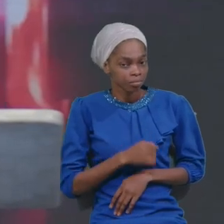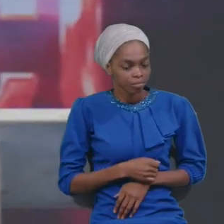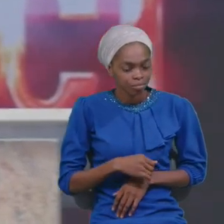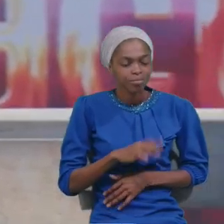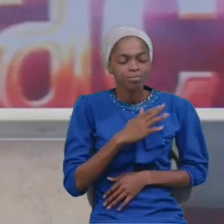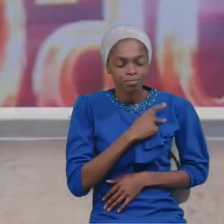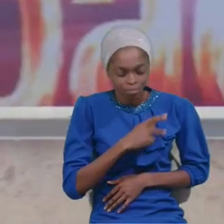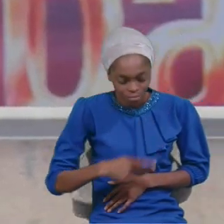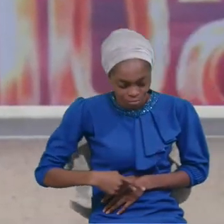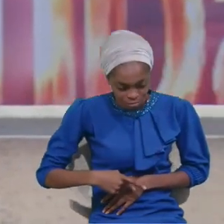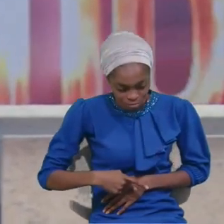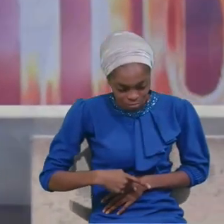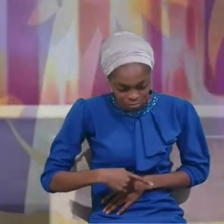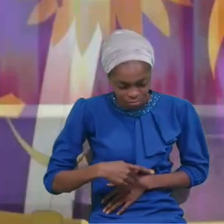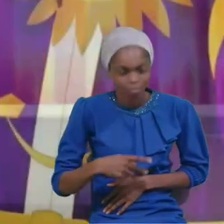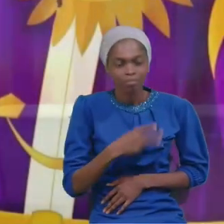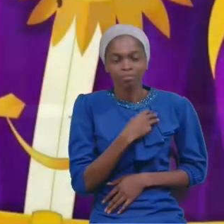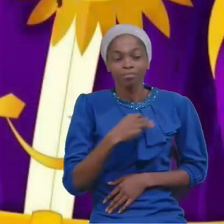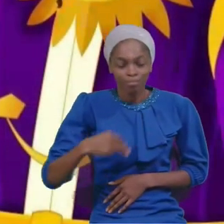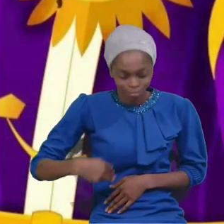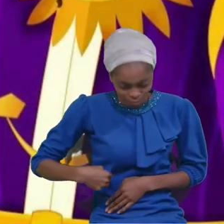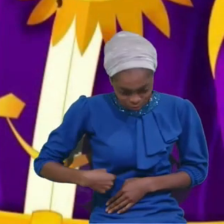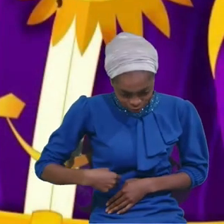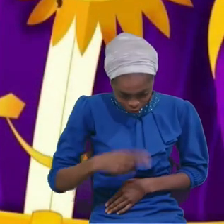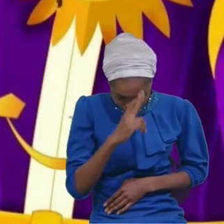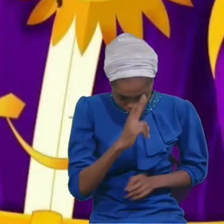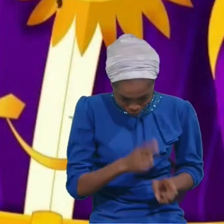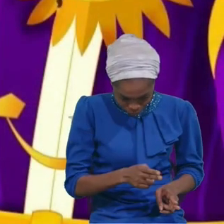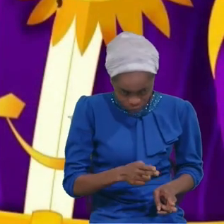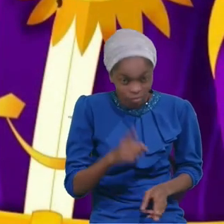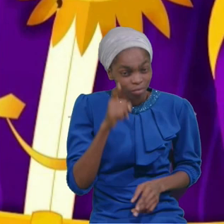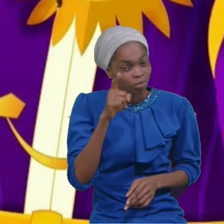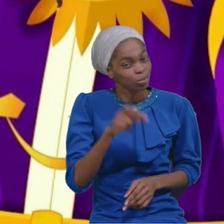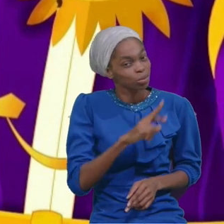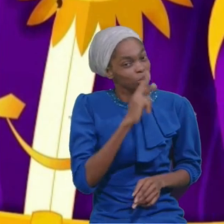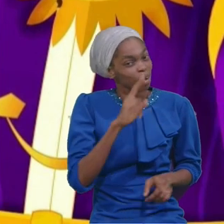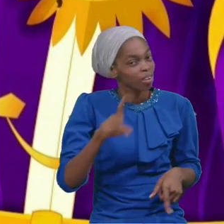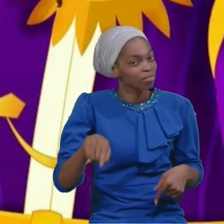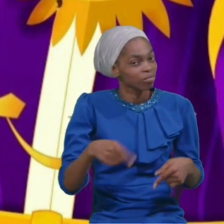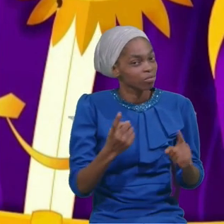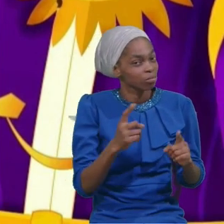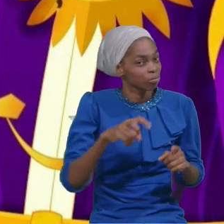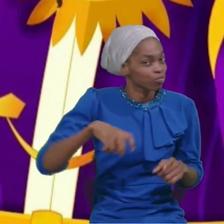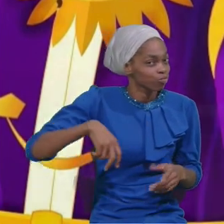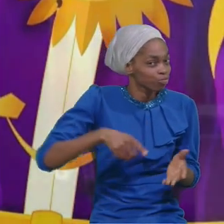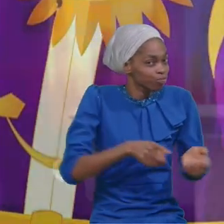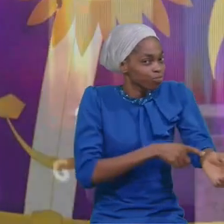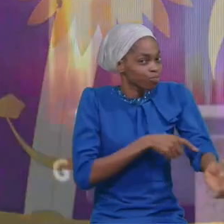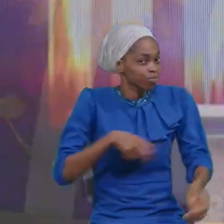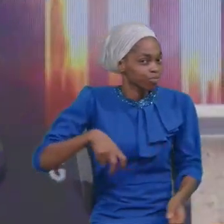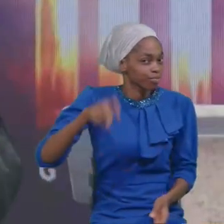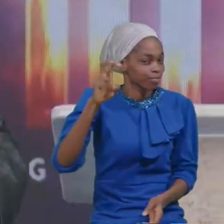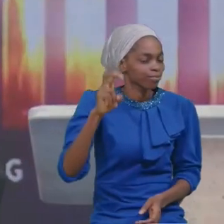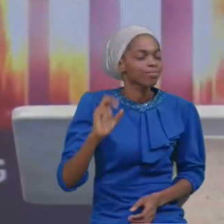a long journey. Yes. When you go to this long journey, you will not come back here.